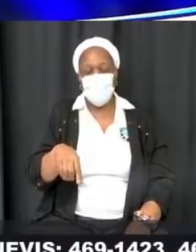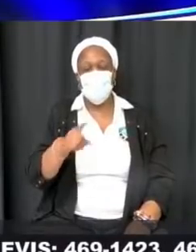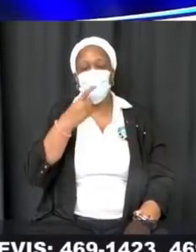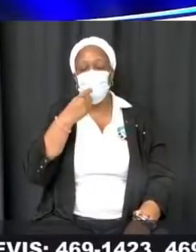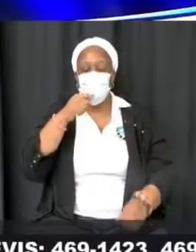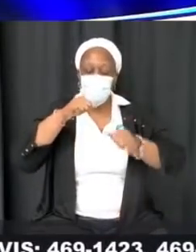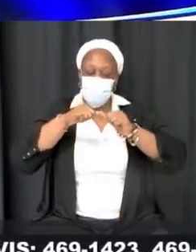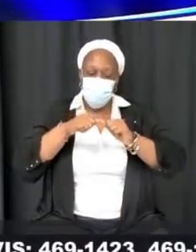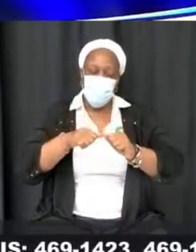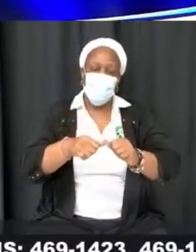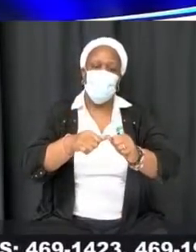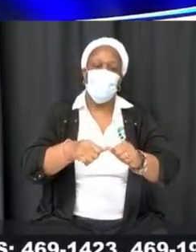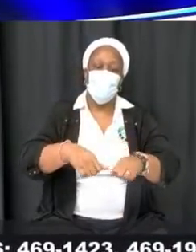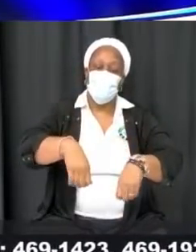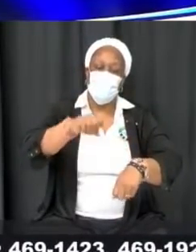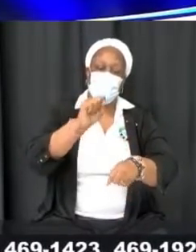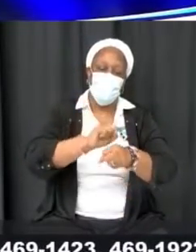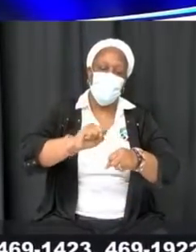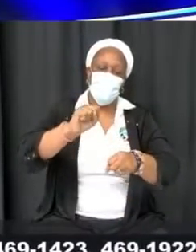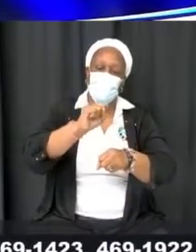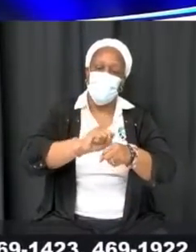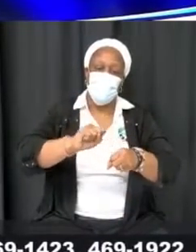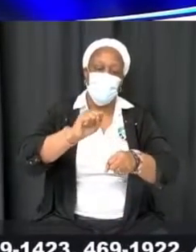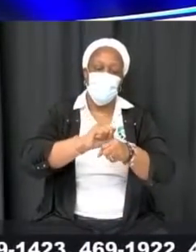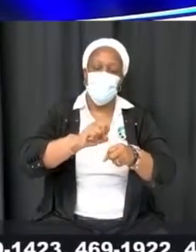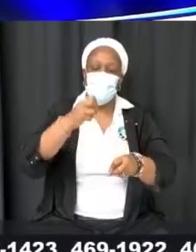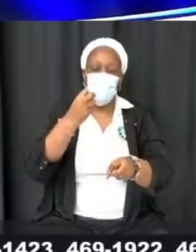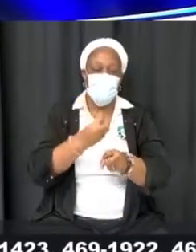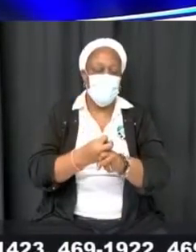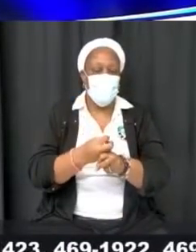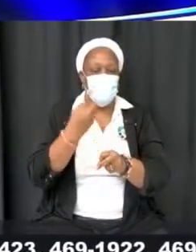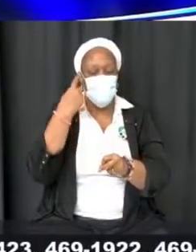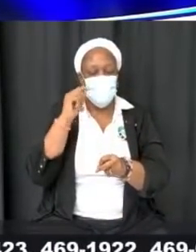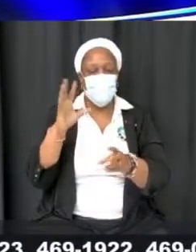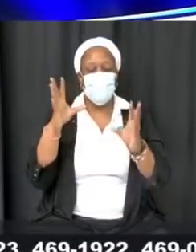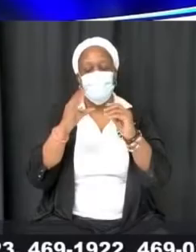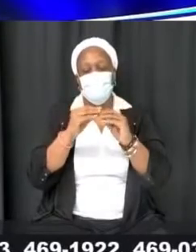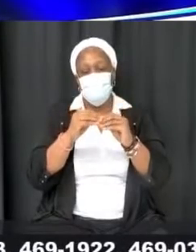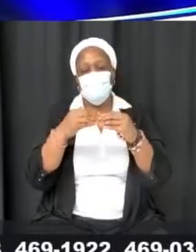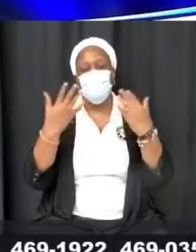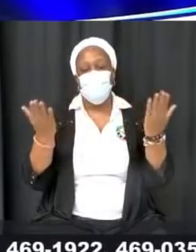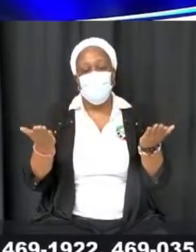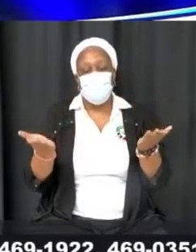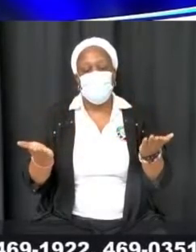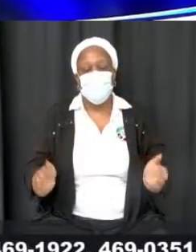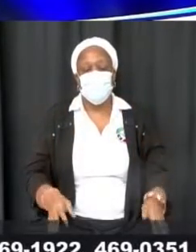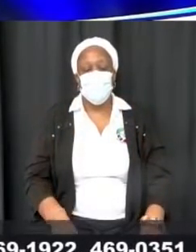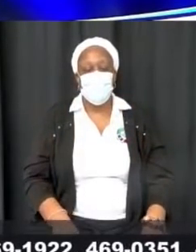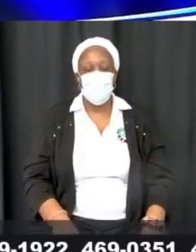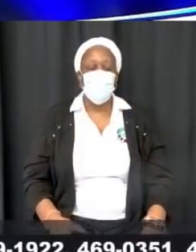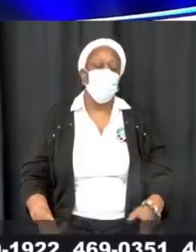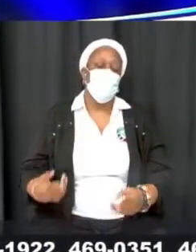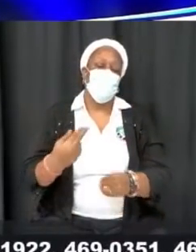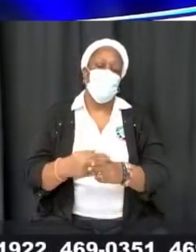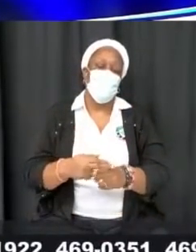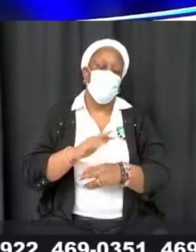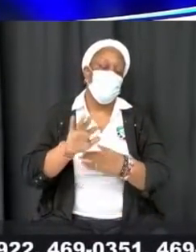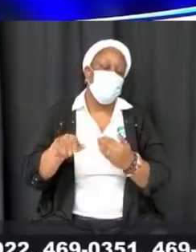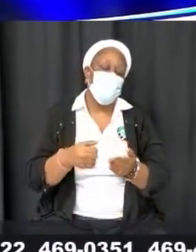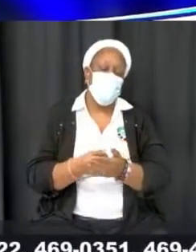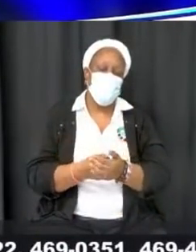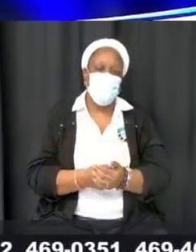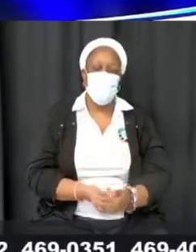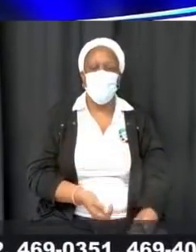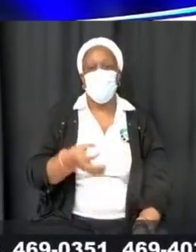this NEOC briefing, and we thank all the media in the Federation. I can name all of them: Freedom